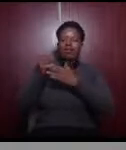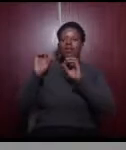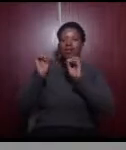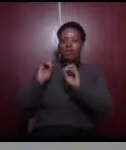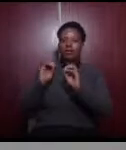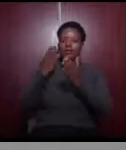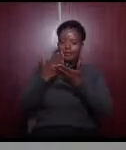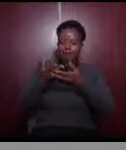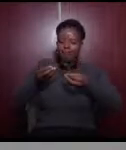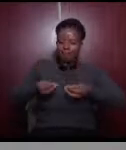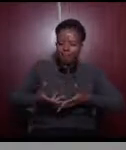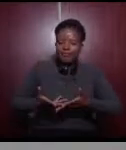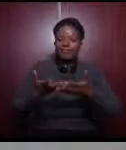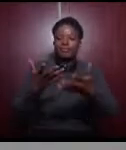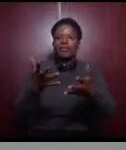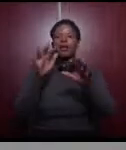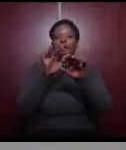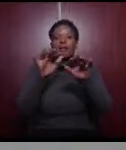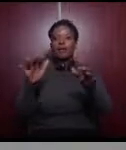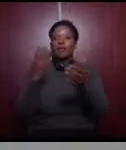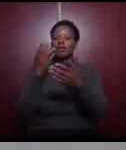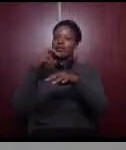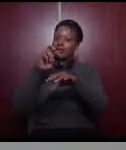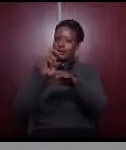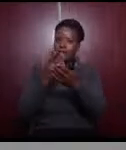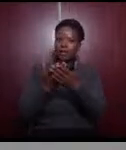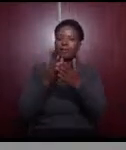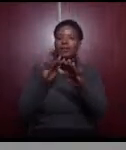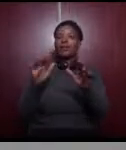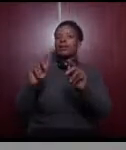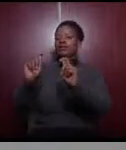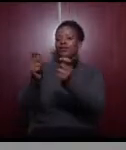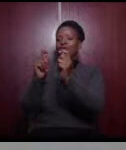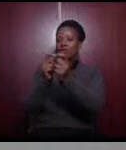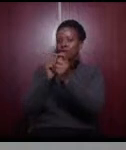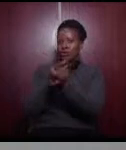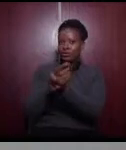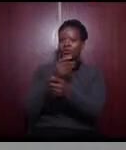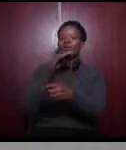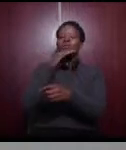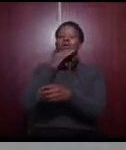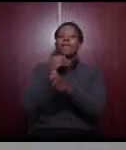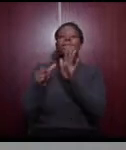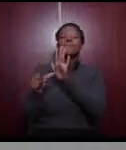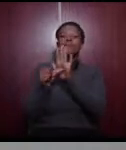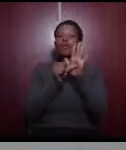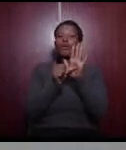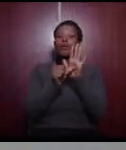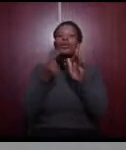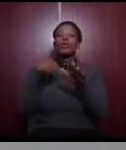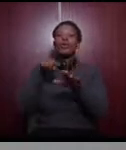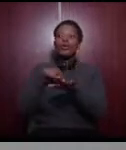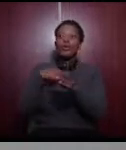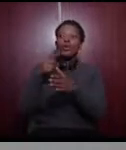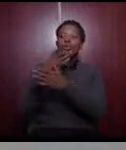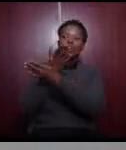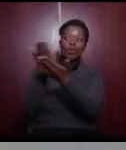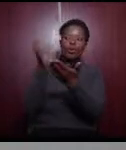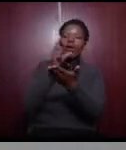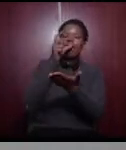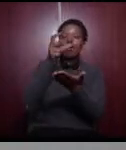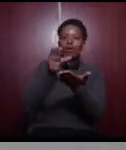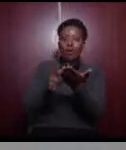ba di change. And go botlhokwa gagolo gore le commente, because